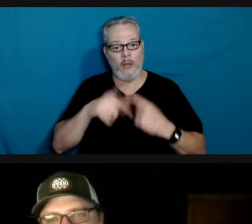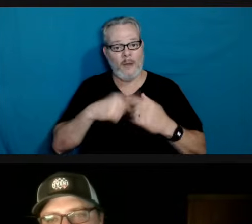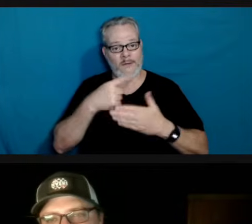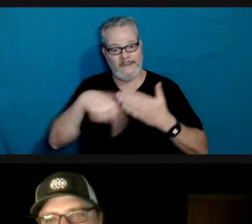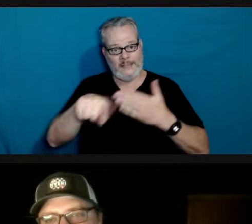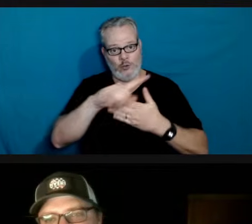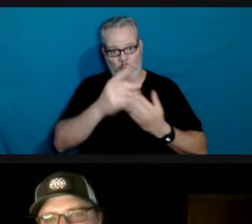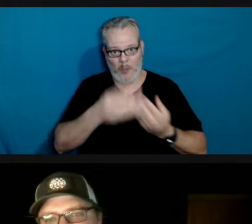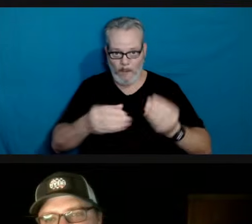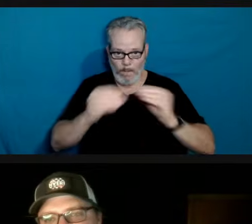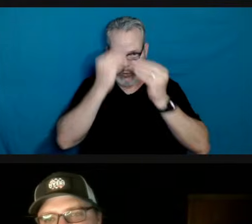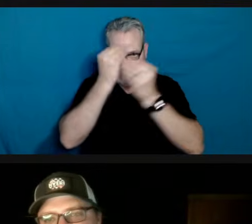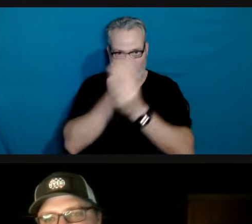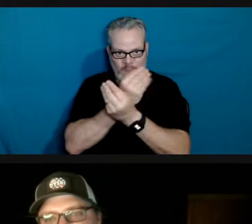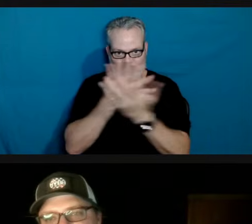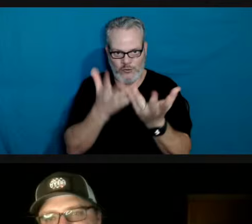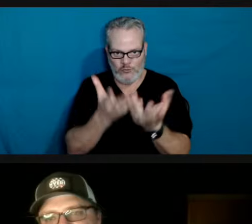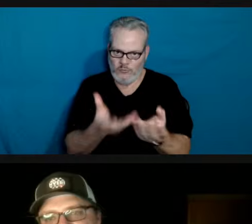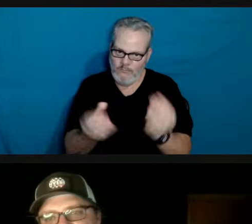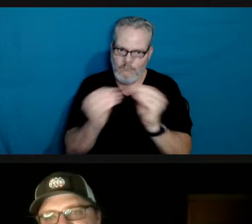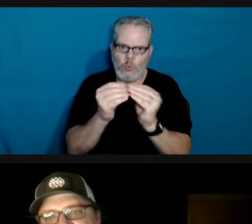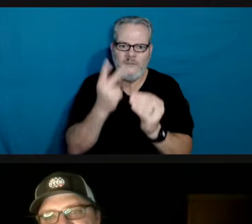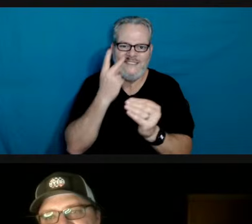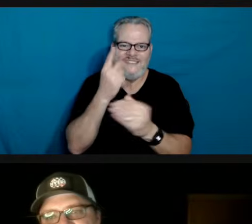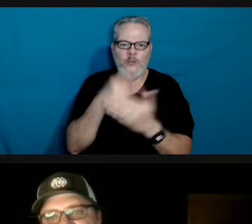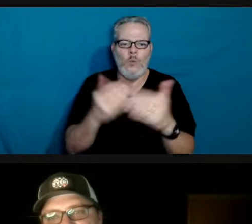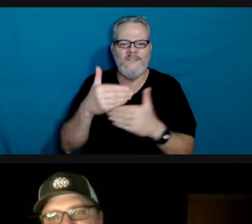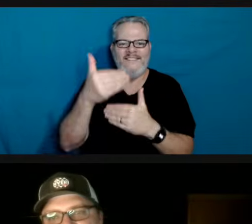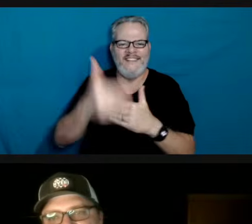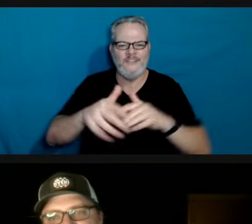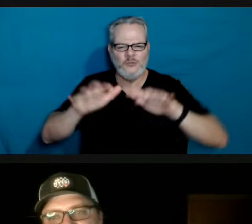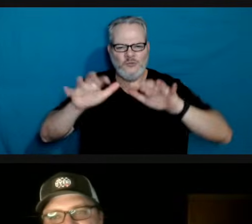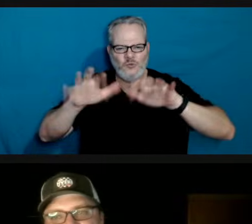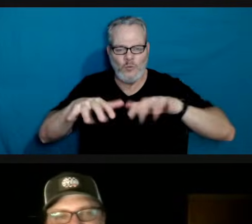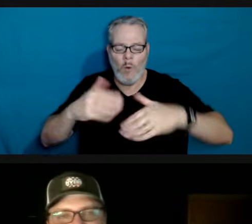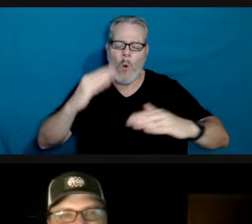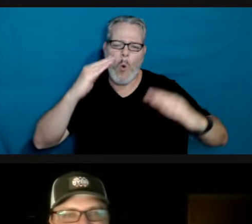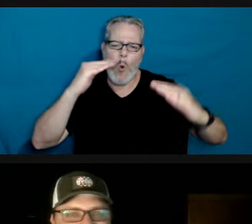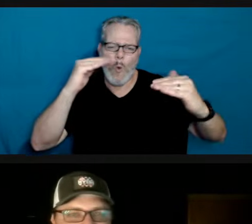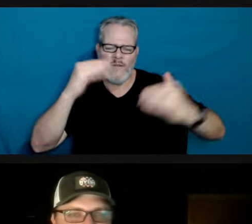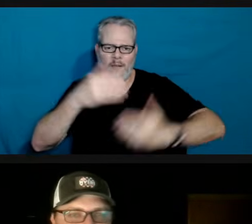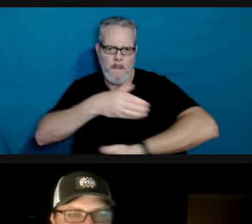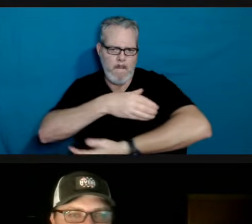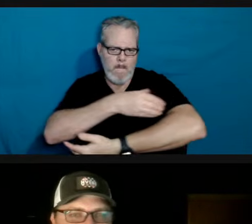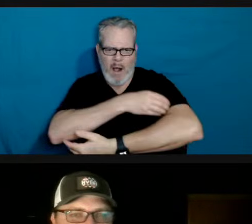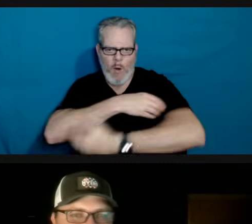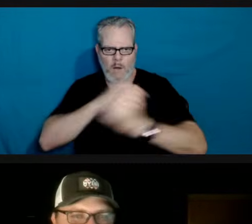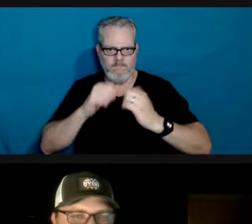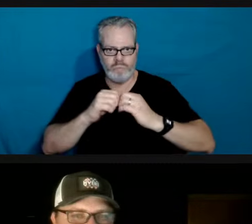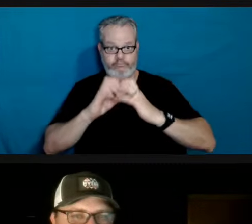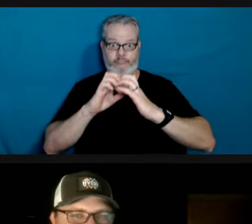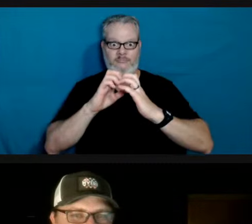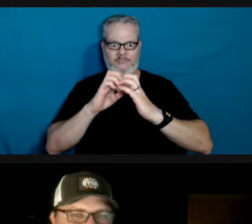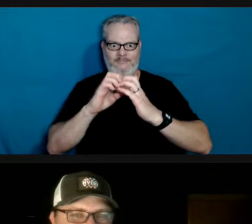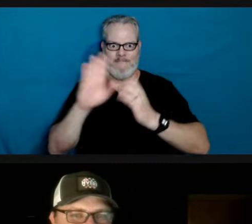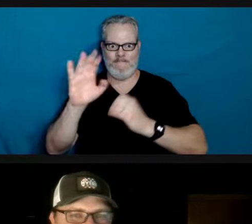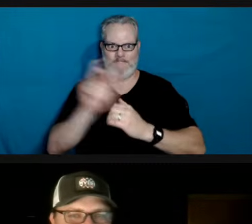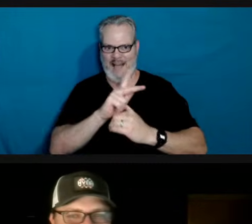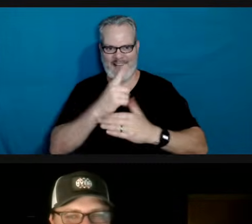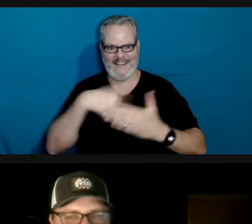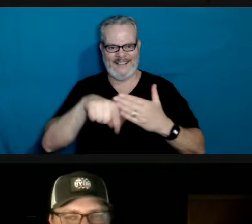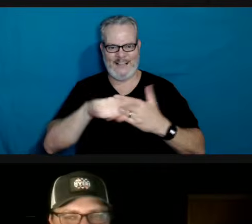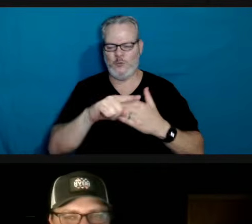what the volcano does, what this next storm does. Hopefully, get your power back by next week. Hopefully, and go from there,